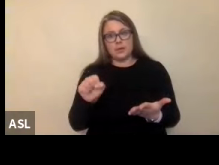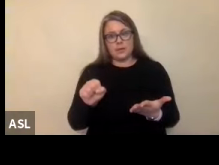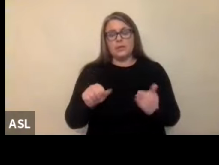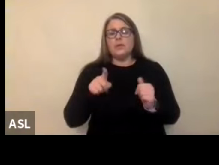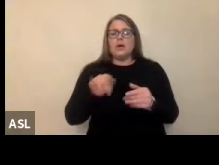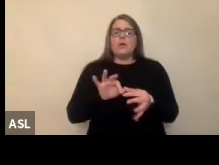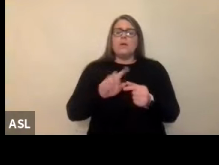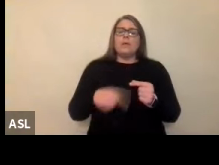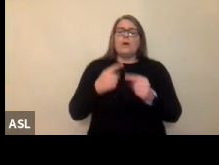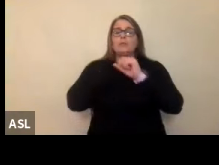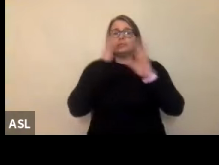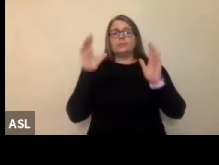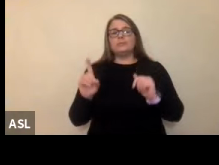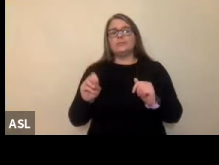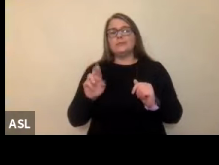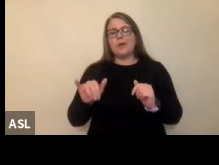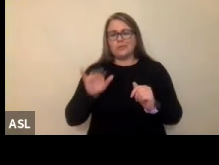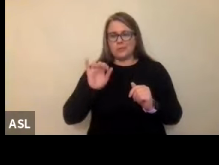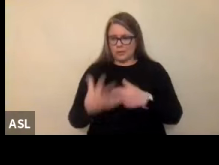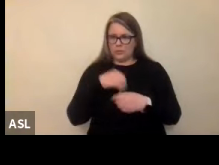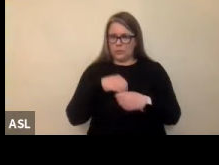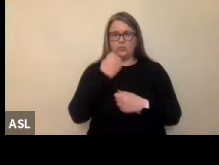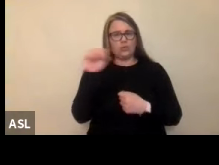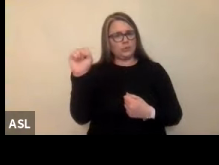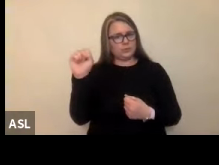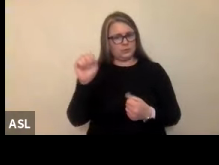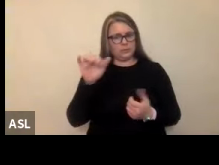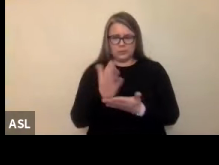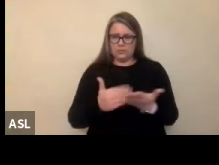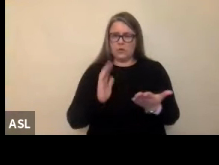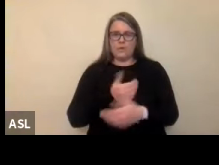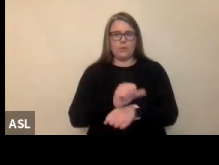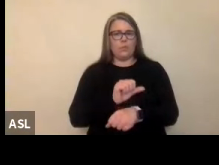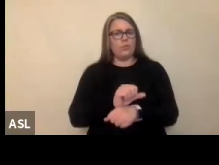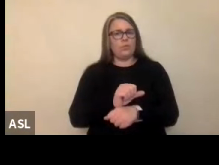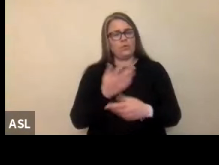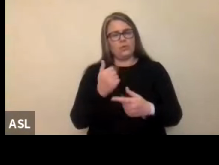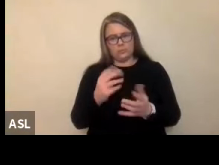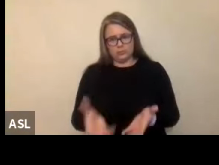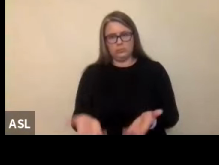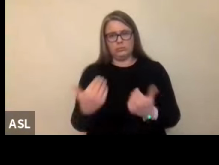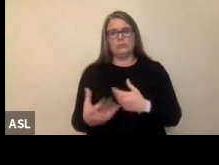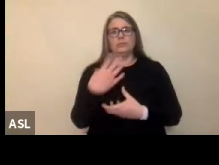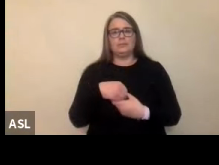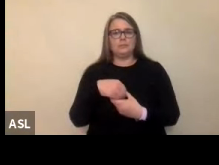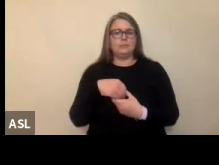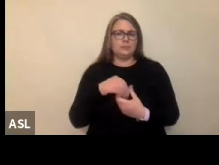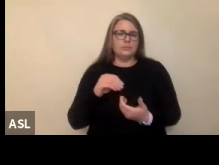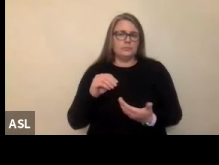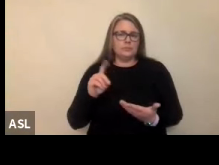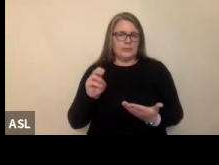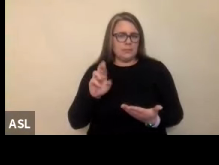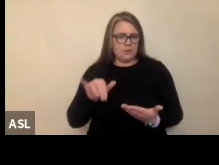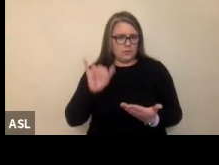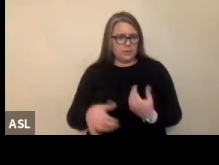about democracy is also inclusive of protest, that part of our work to engage democracy is also to engage in protest. So just wanted to name